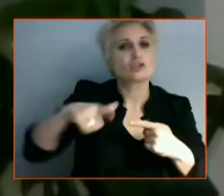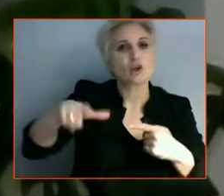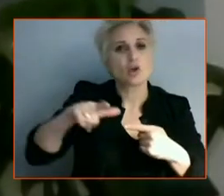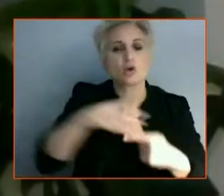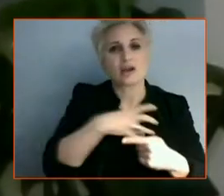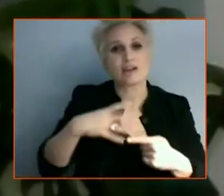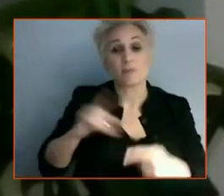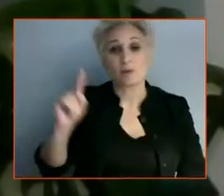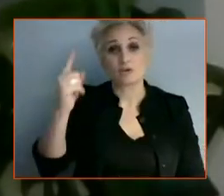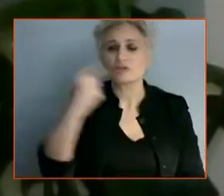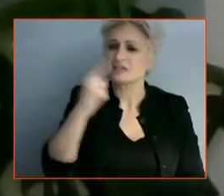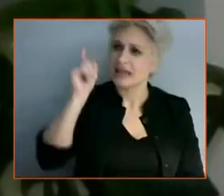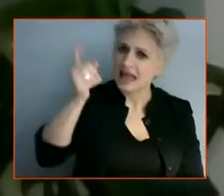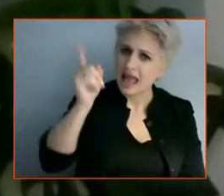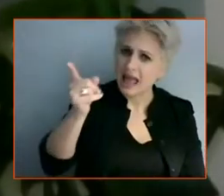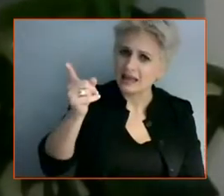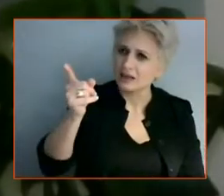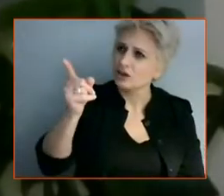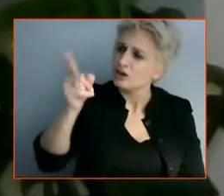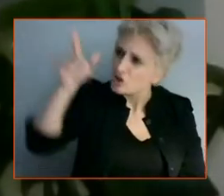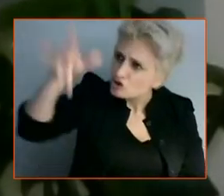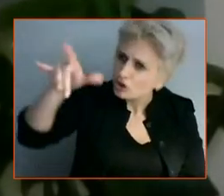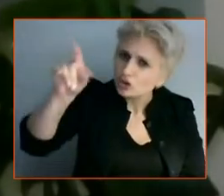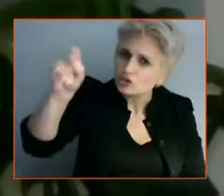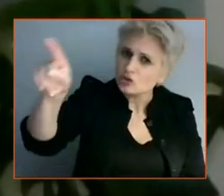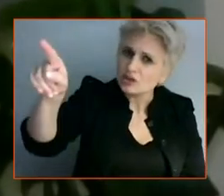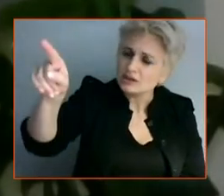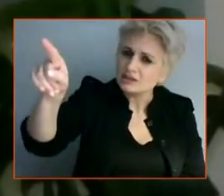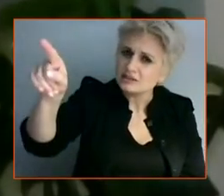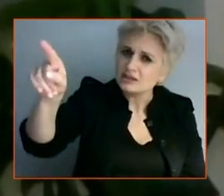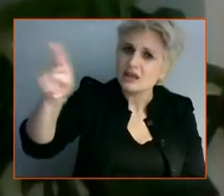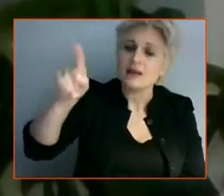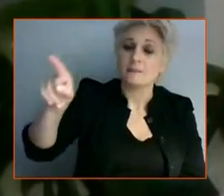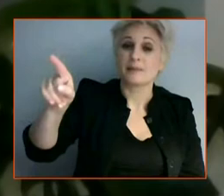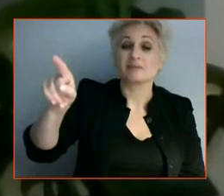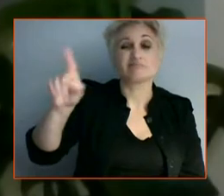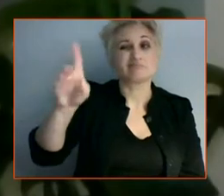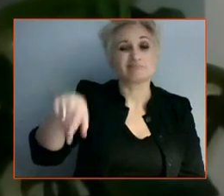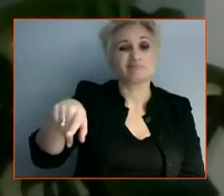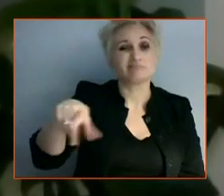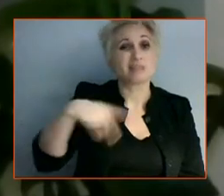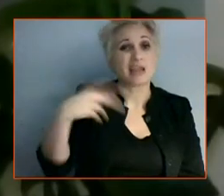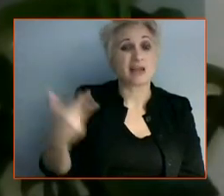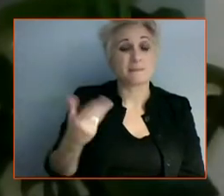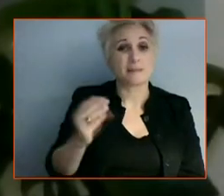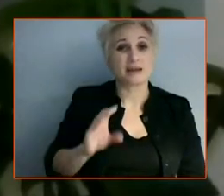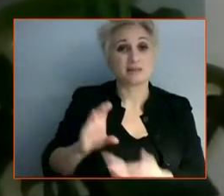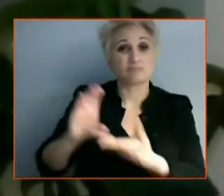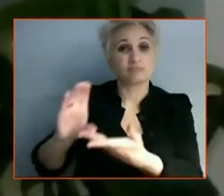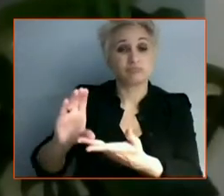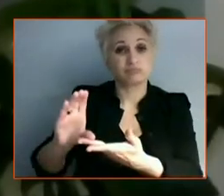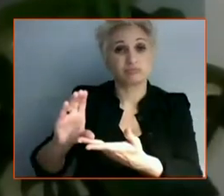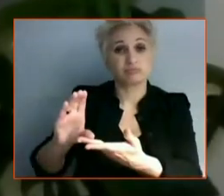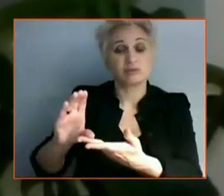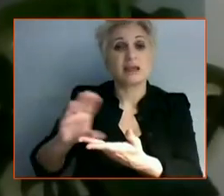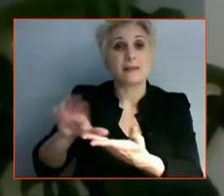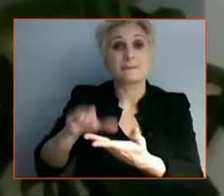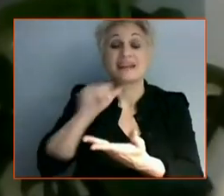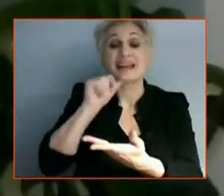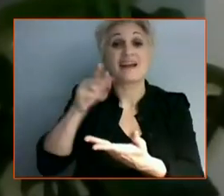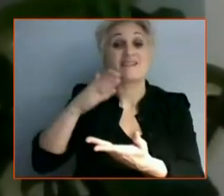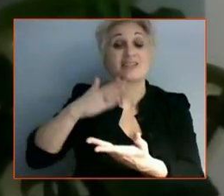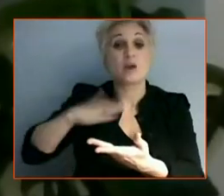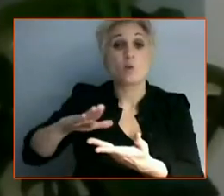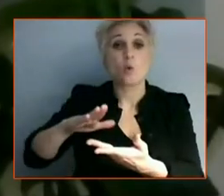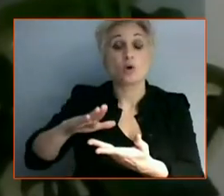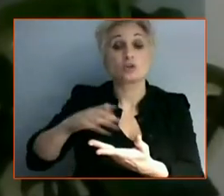say, you haven't done this, but no, we're not going to change the way that you're resourced. So the only way that they have to increase their resourcing is through increasing rates. And I've